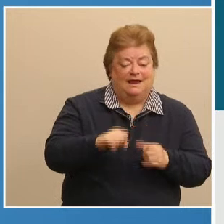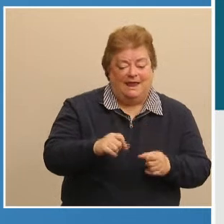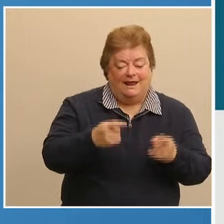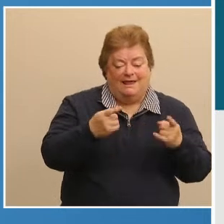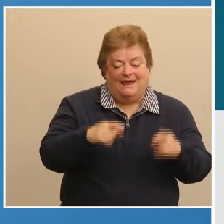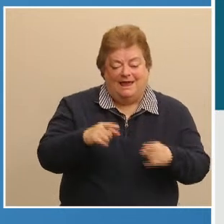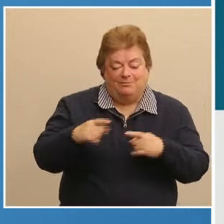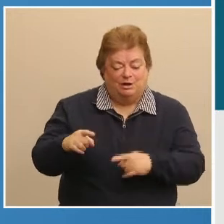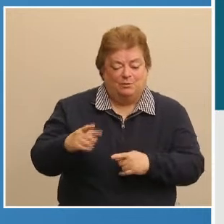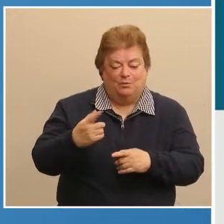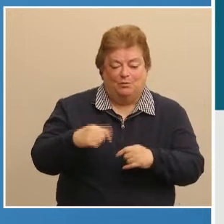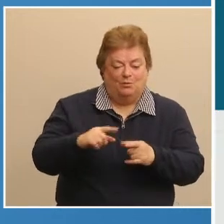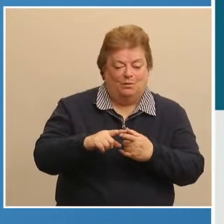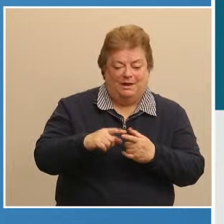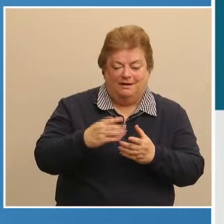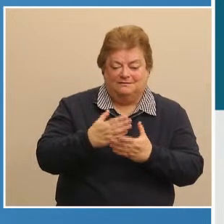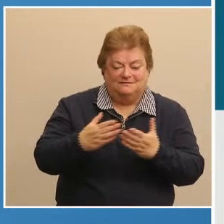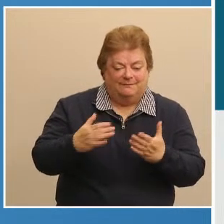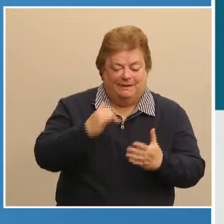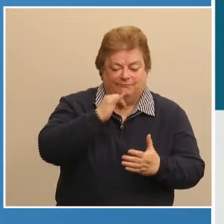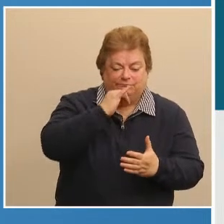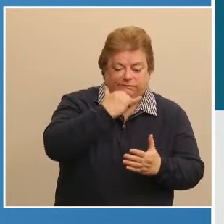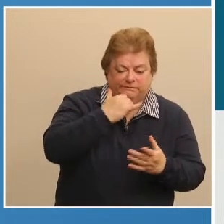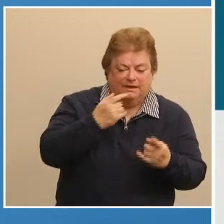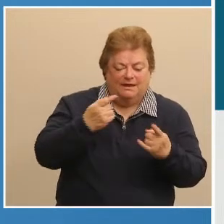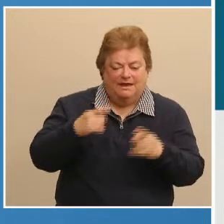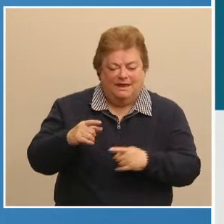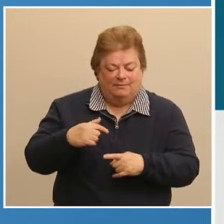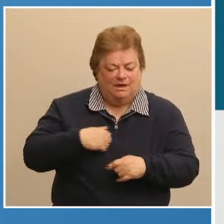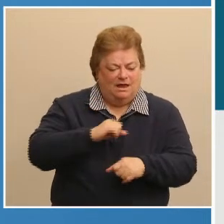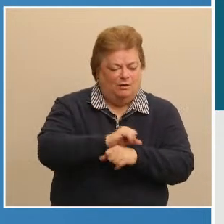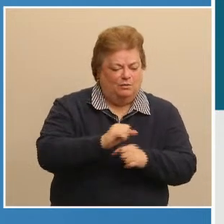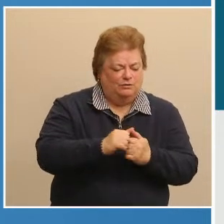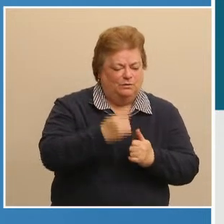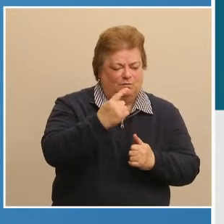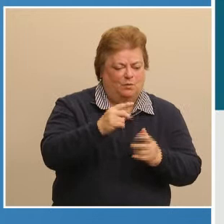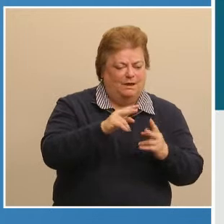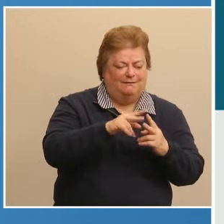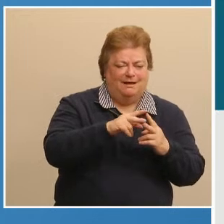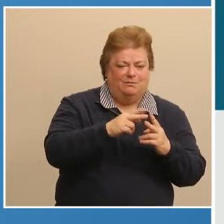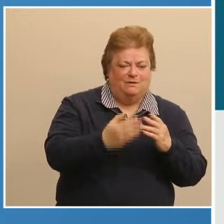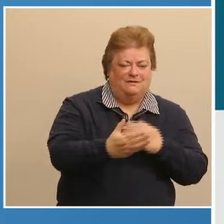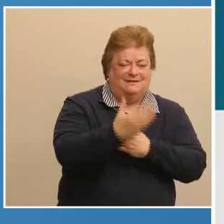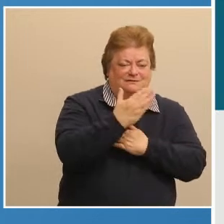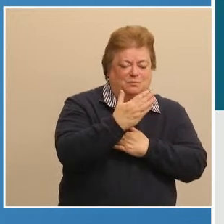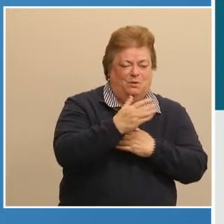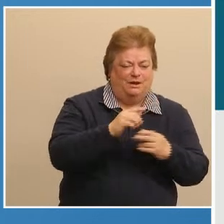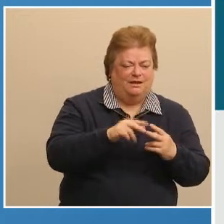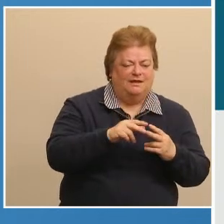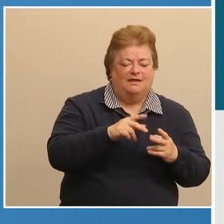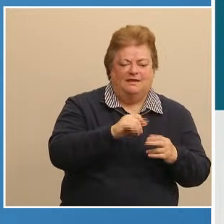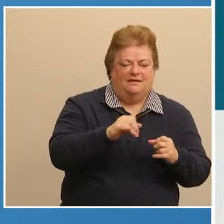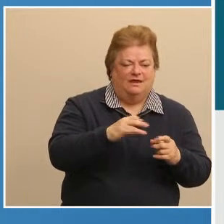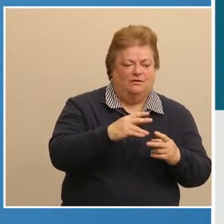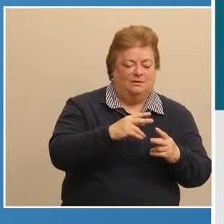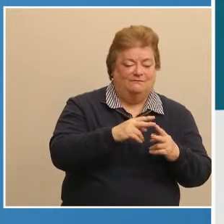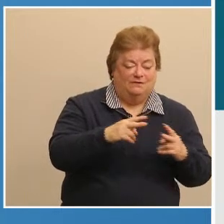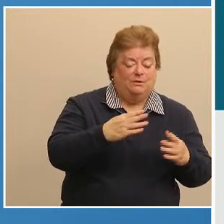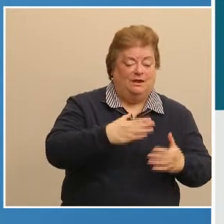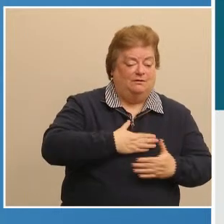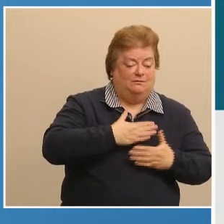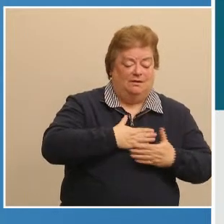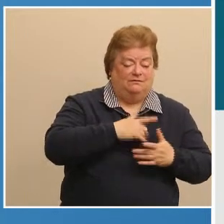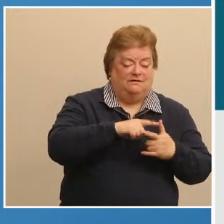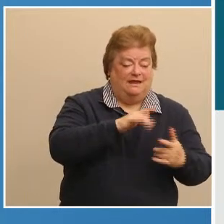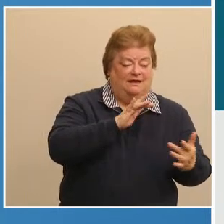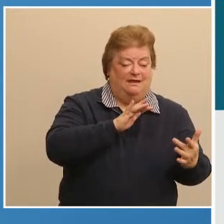when something hasn't happened. I worked with a couple today this morning and was really grateful they reached out because